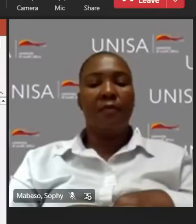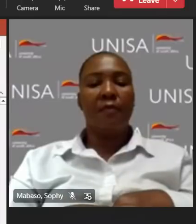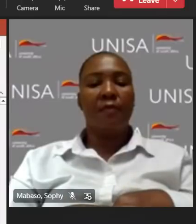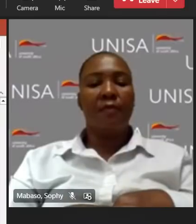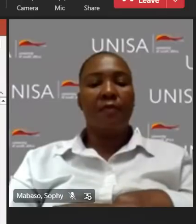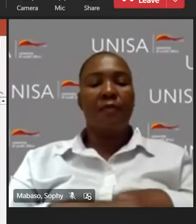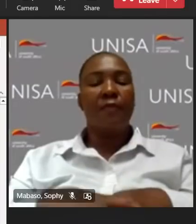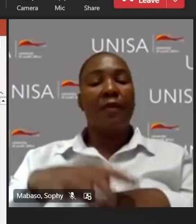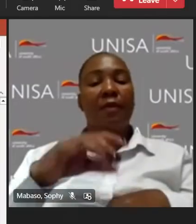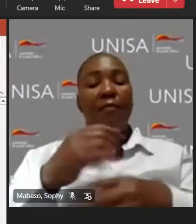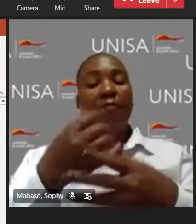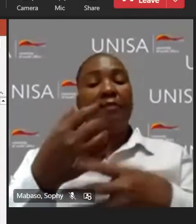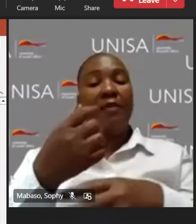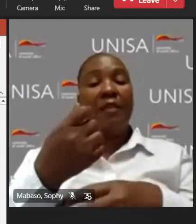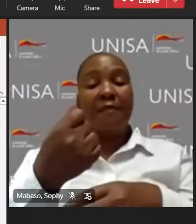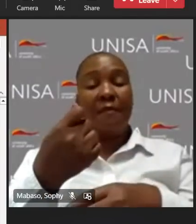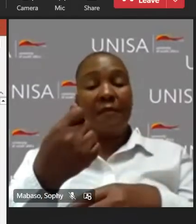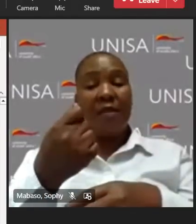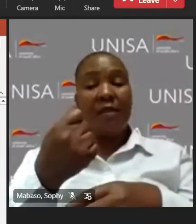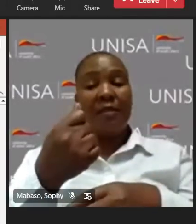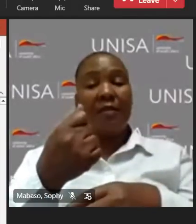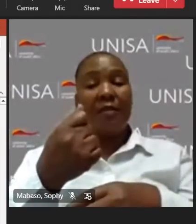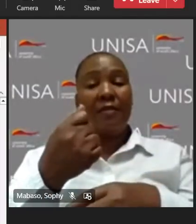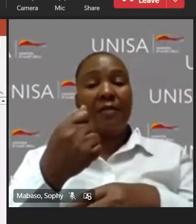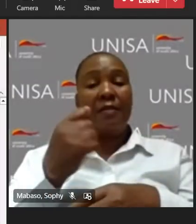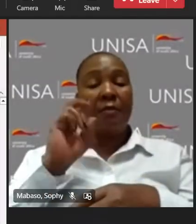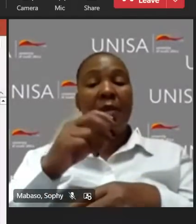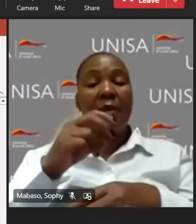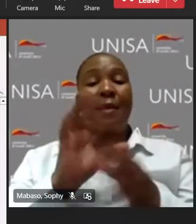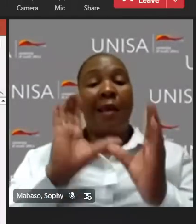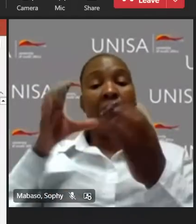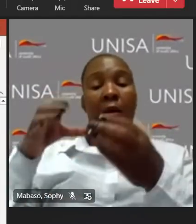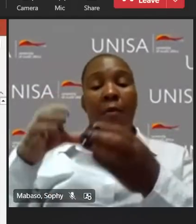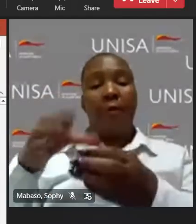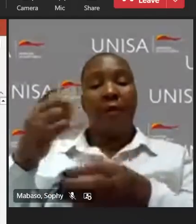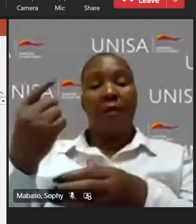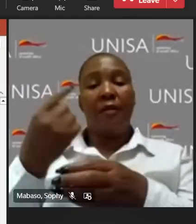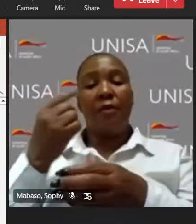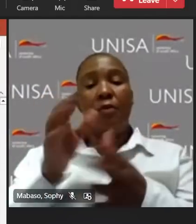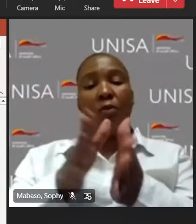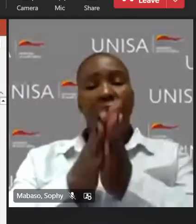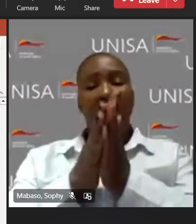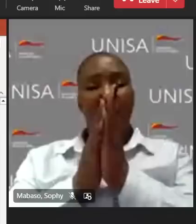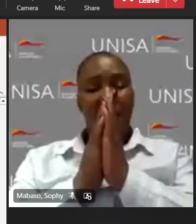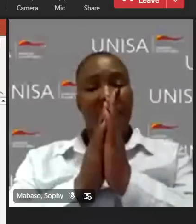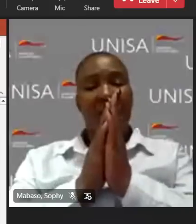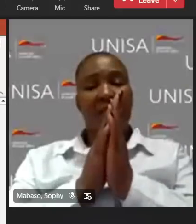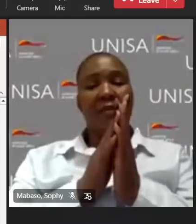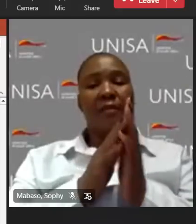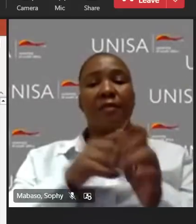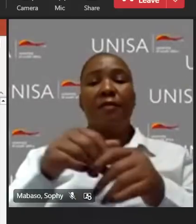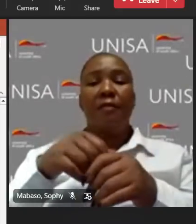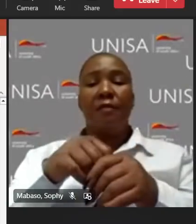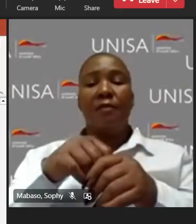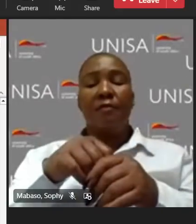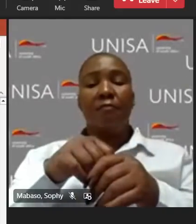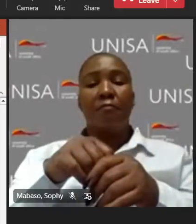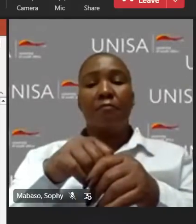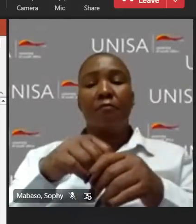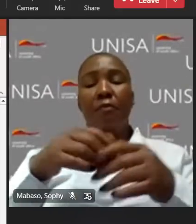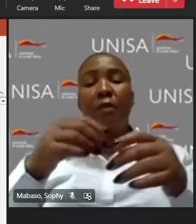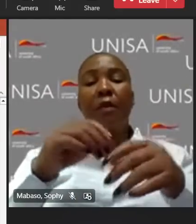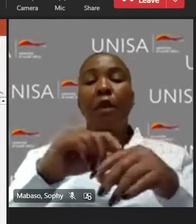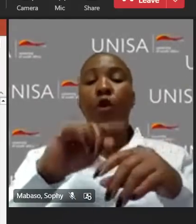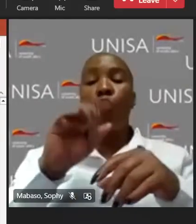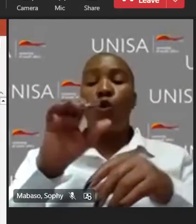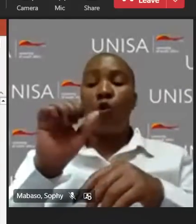paid by the company, then we'll request an authorization from the company if